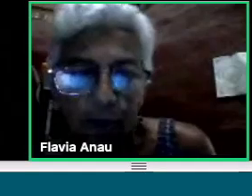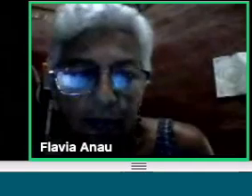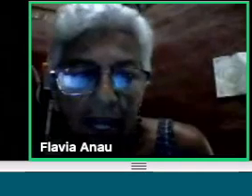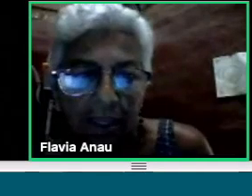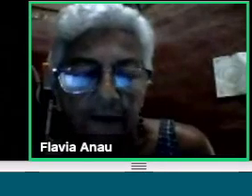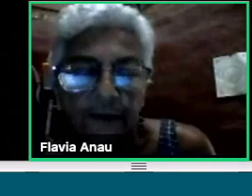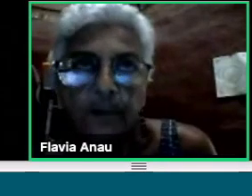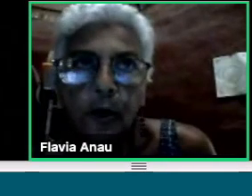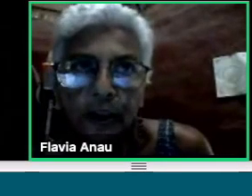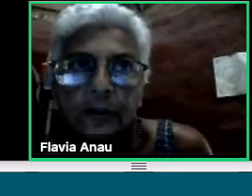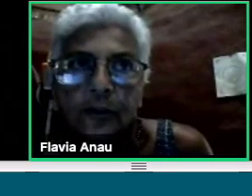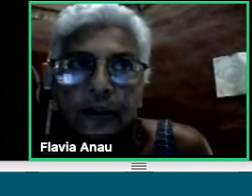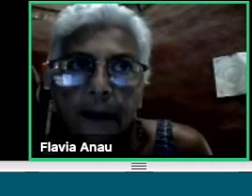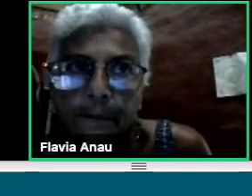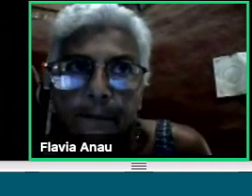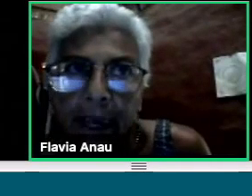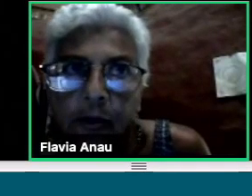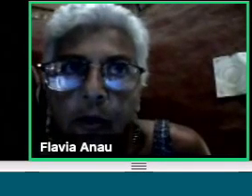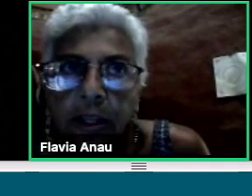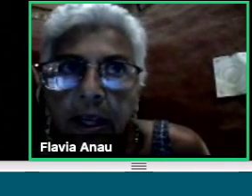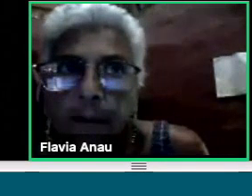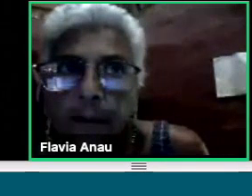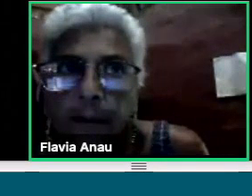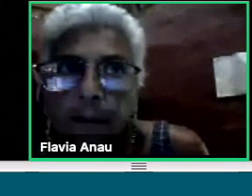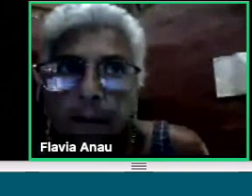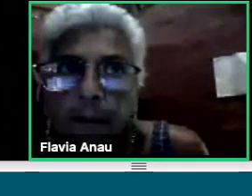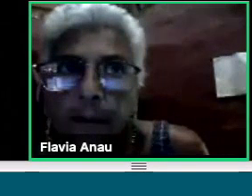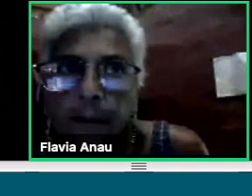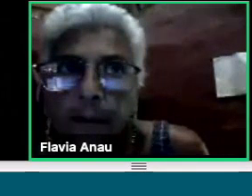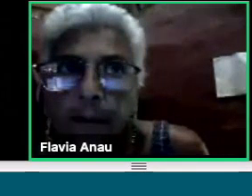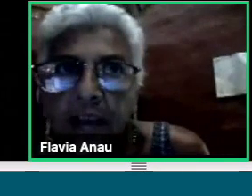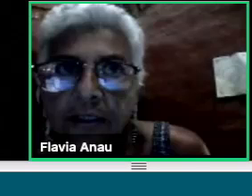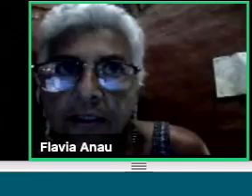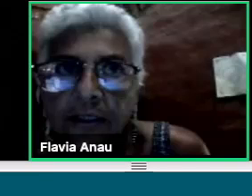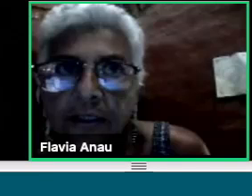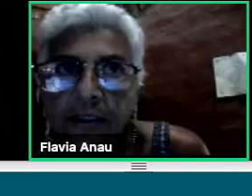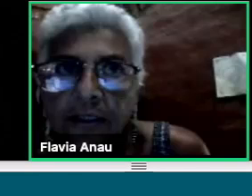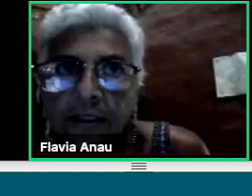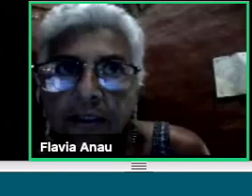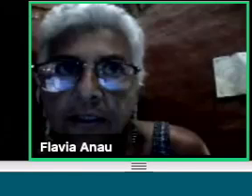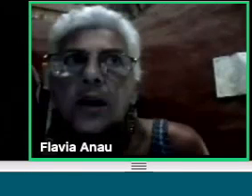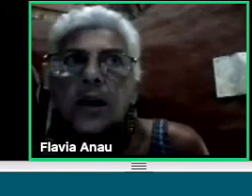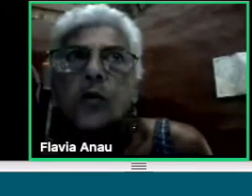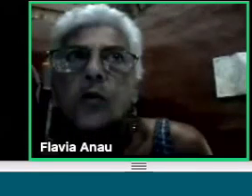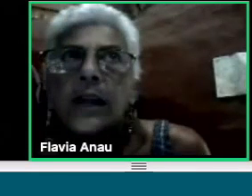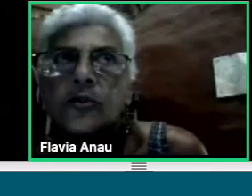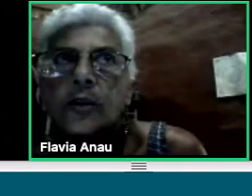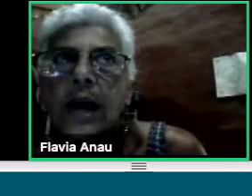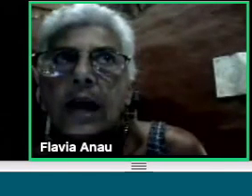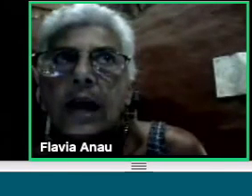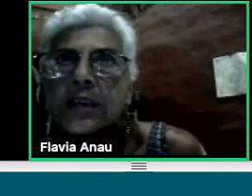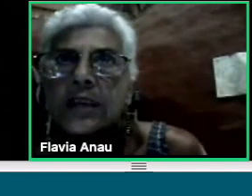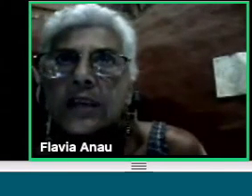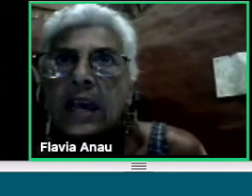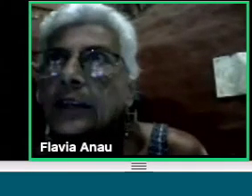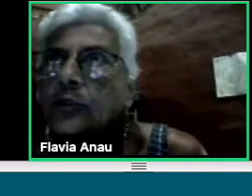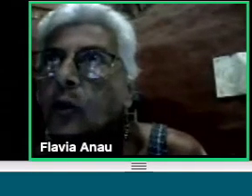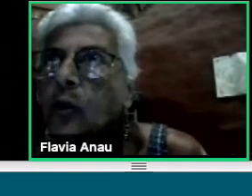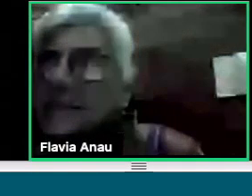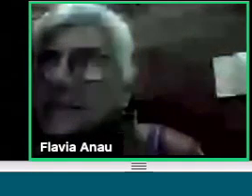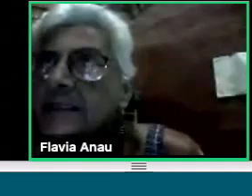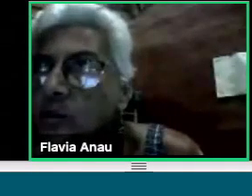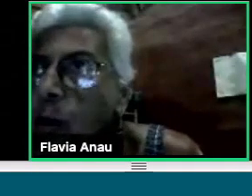stages, and that has to do with education inclusion, and that we also coordinate our actions with